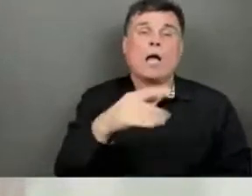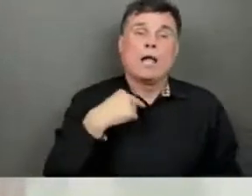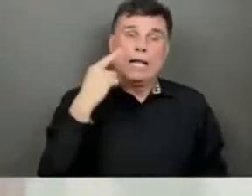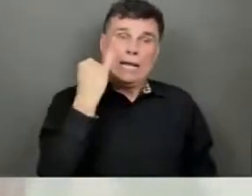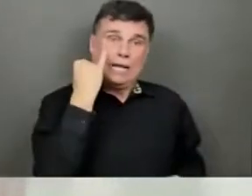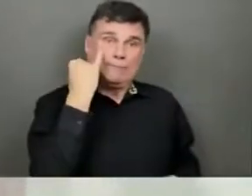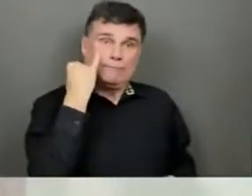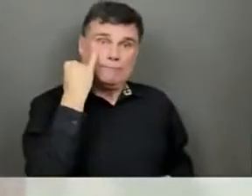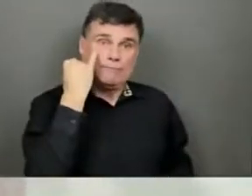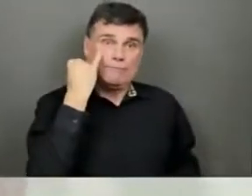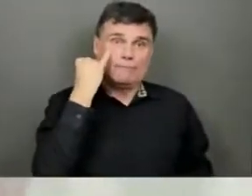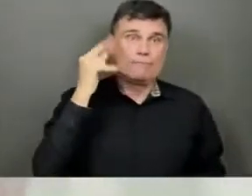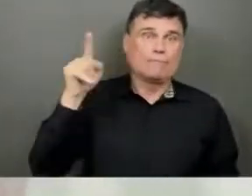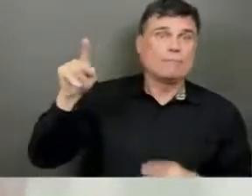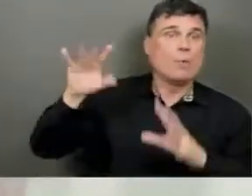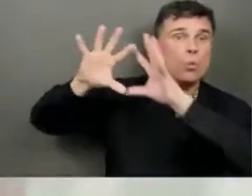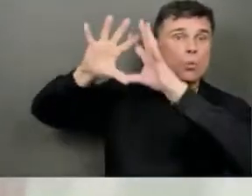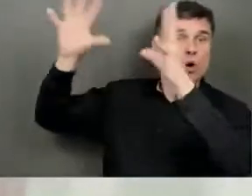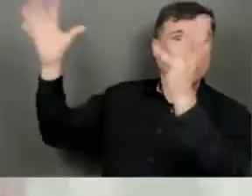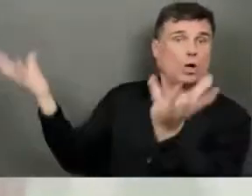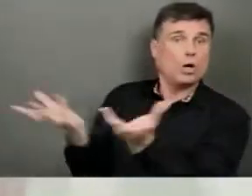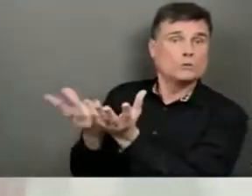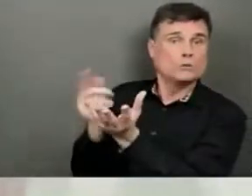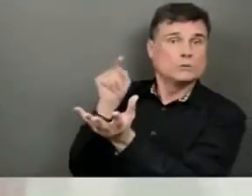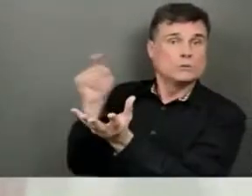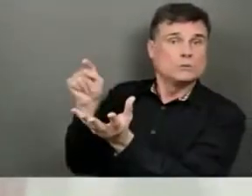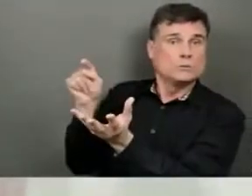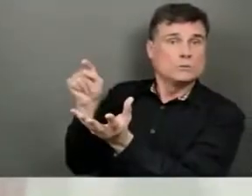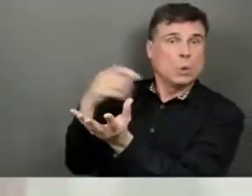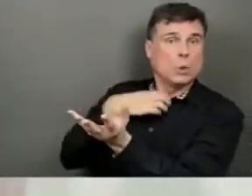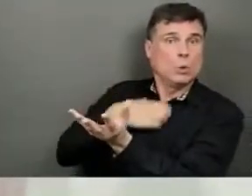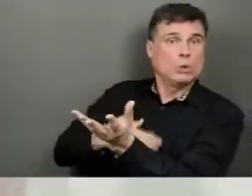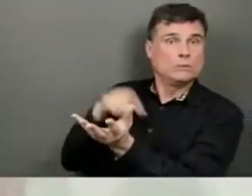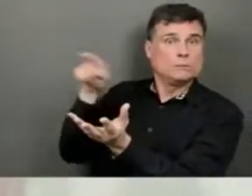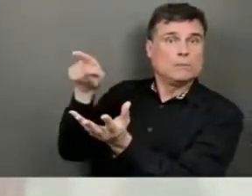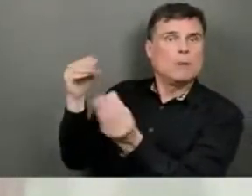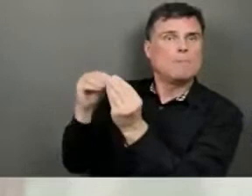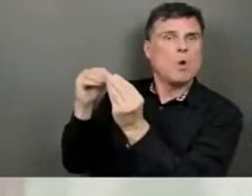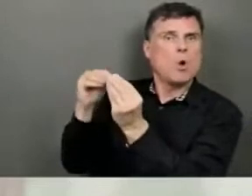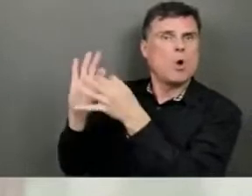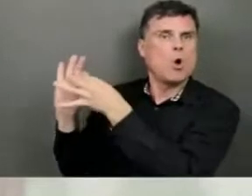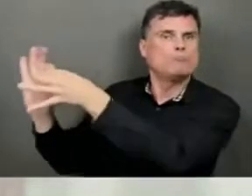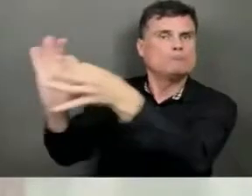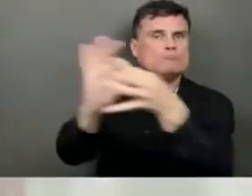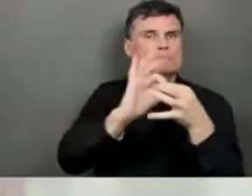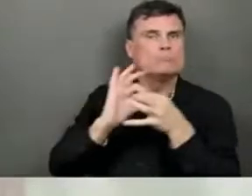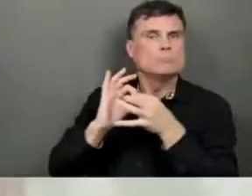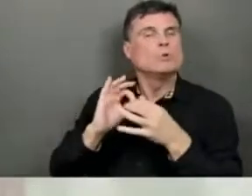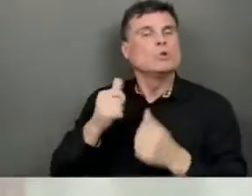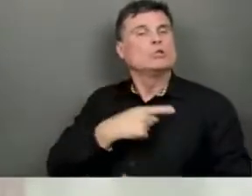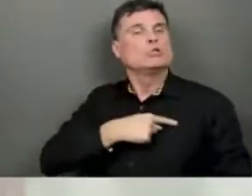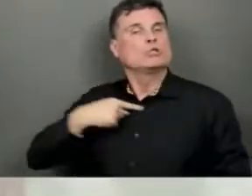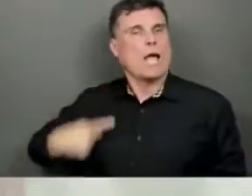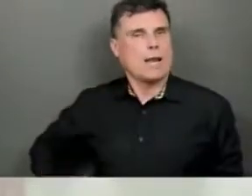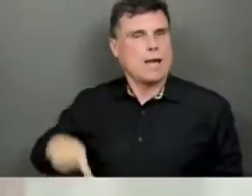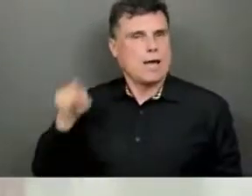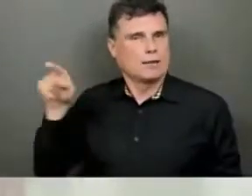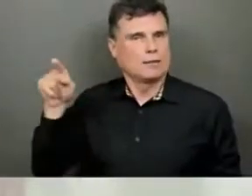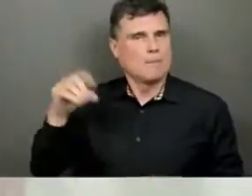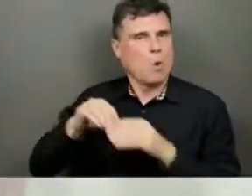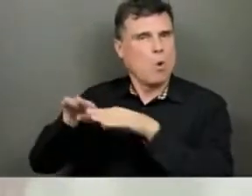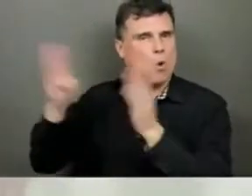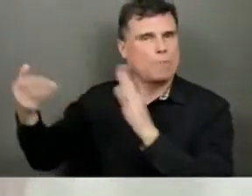being able to stop this before it became the global tragedy that it did, is something